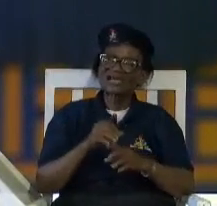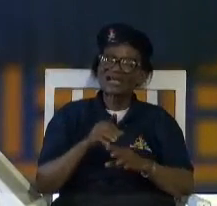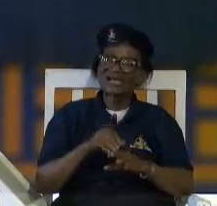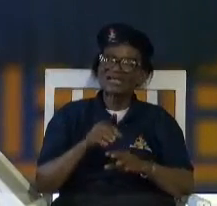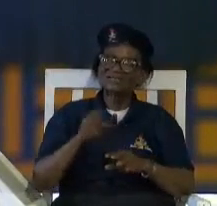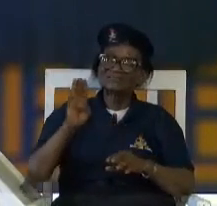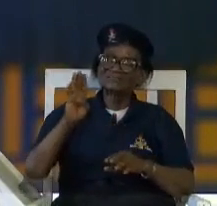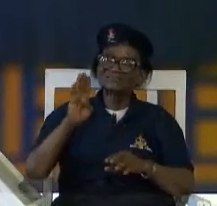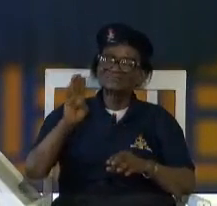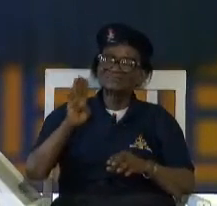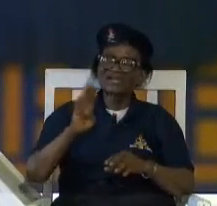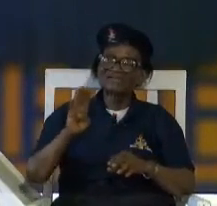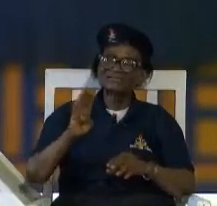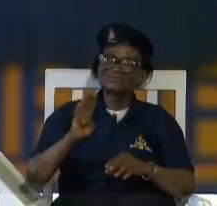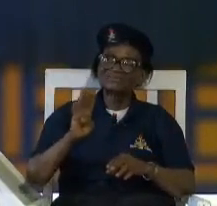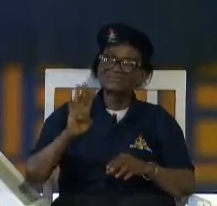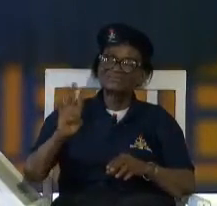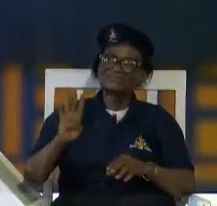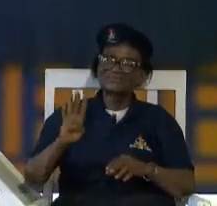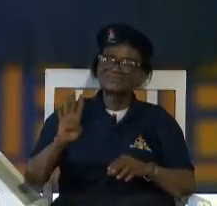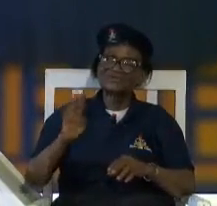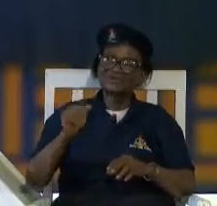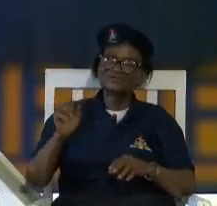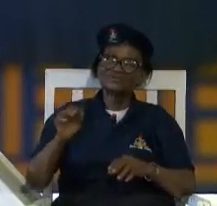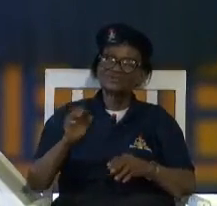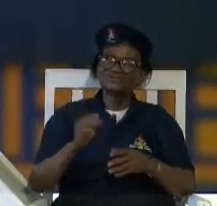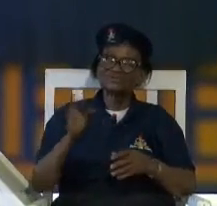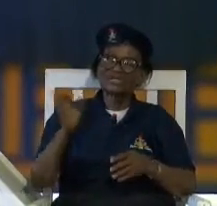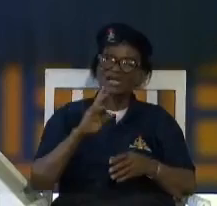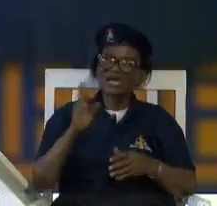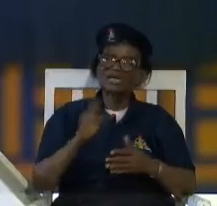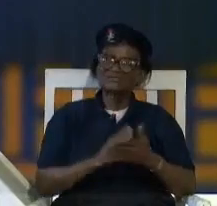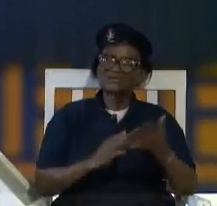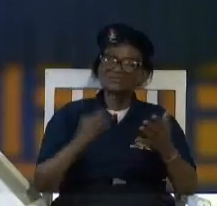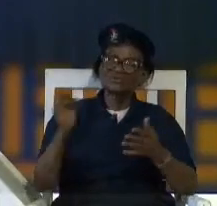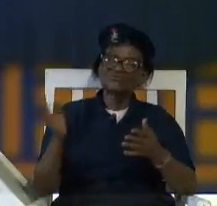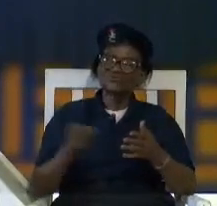But there be some of us who have not even been born again.